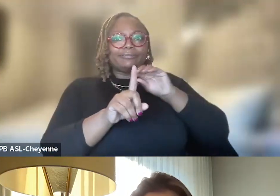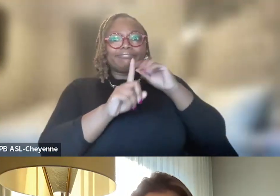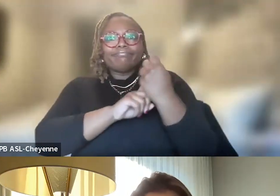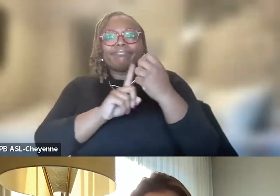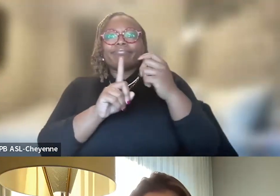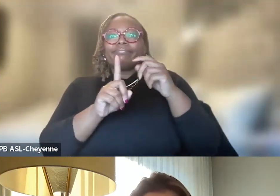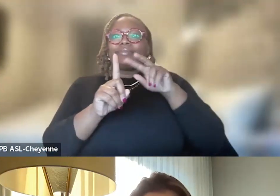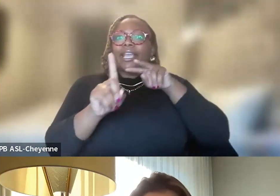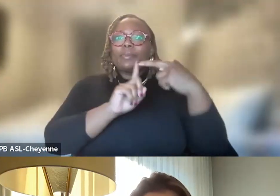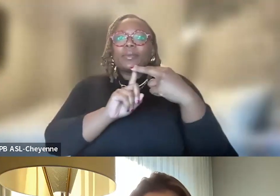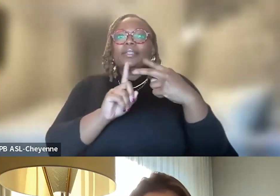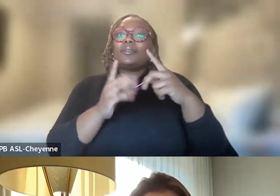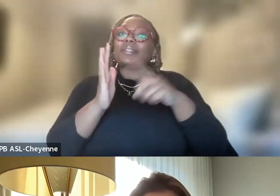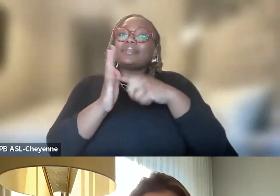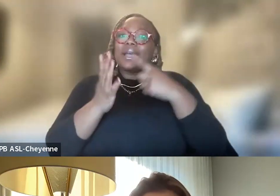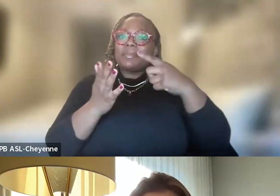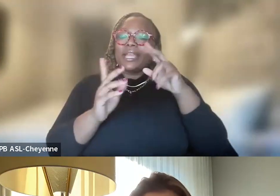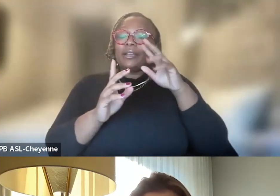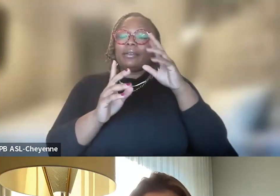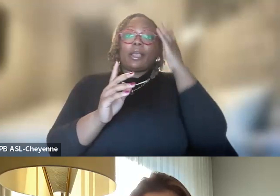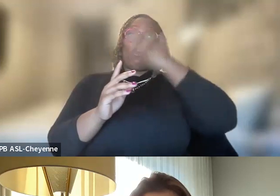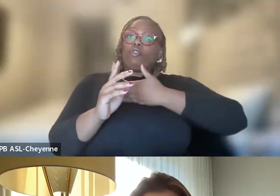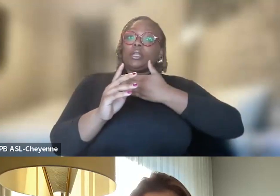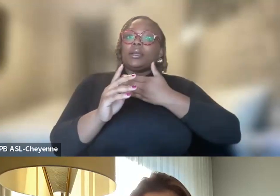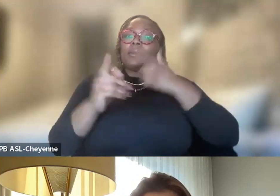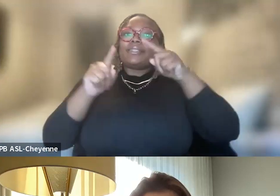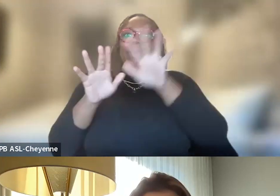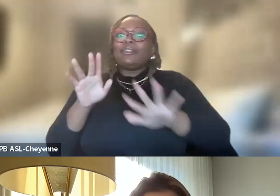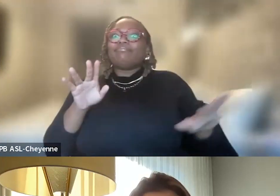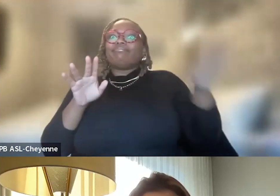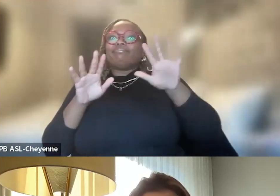which I think sometimes can get overlooked in this conversation when it's like happening at large.